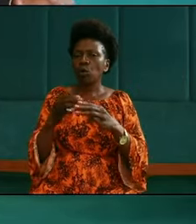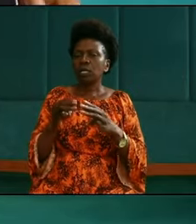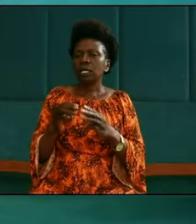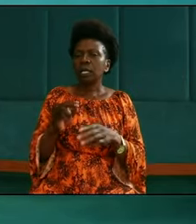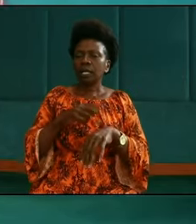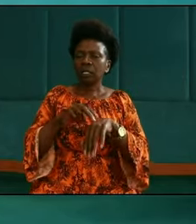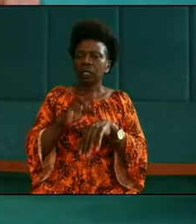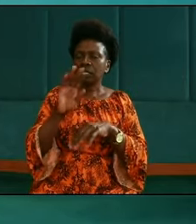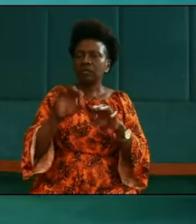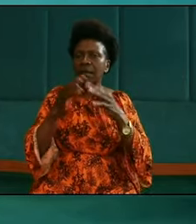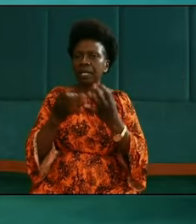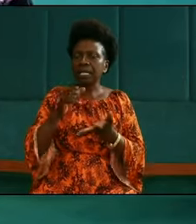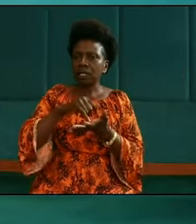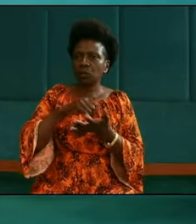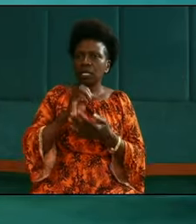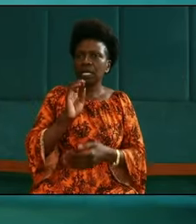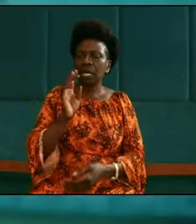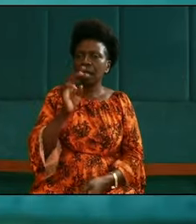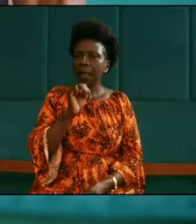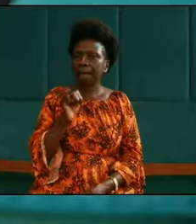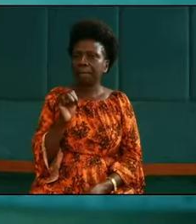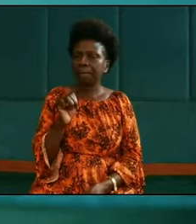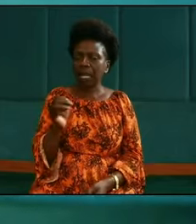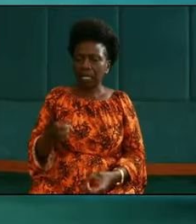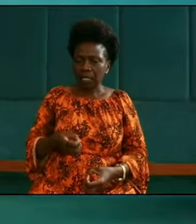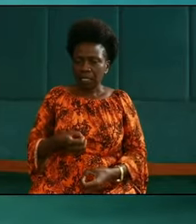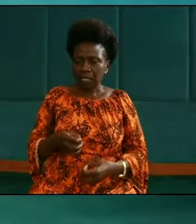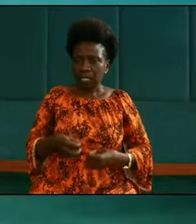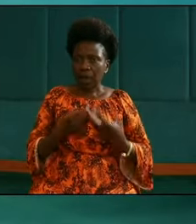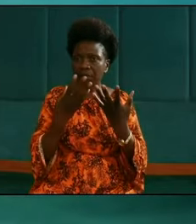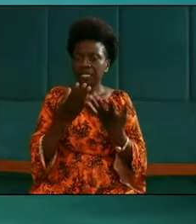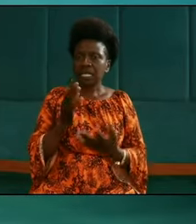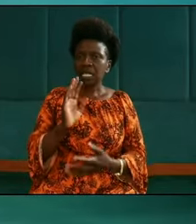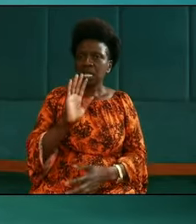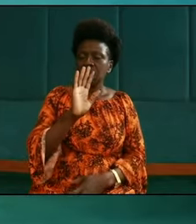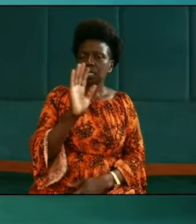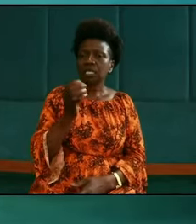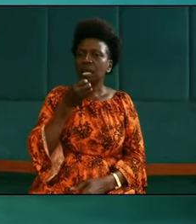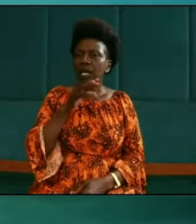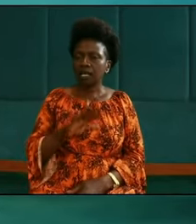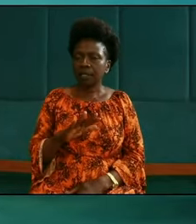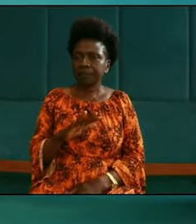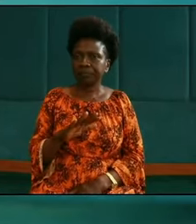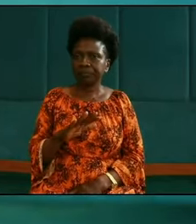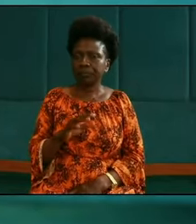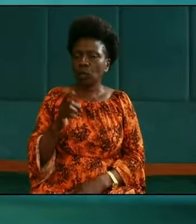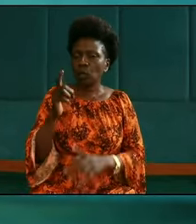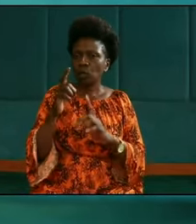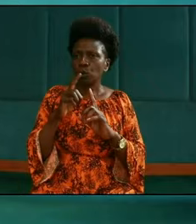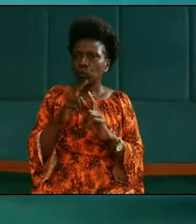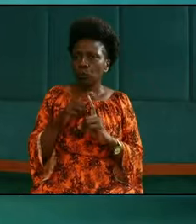family, including him sacrificing his son